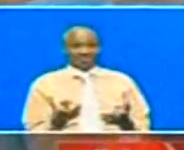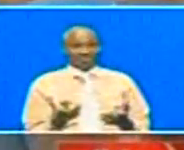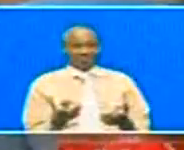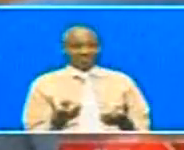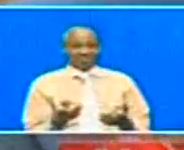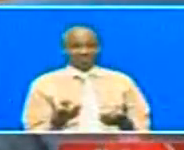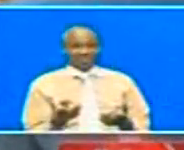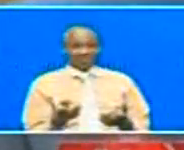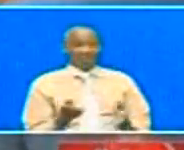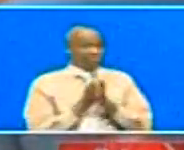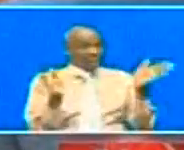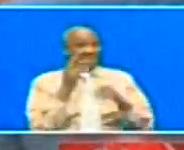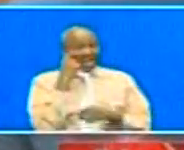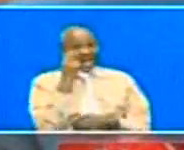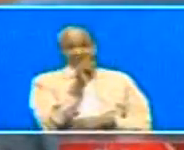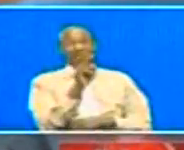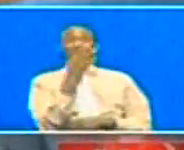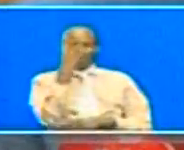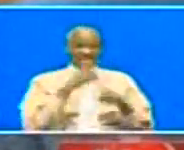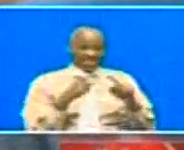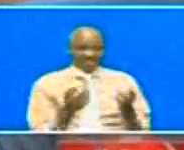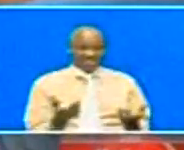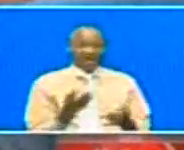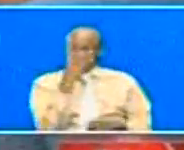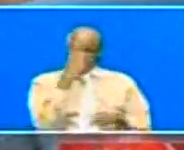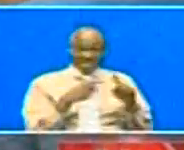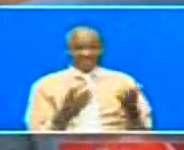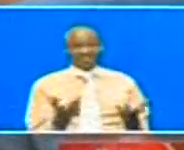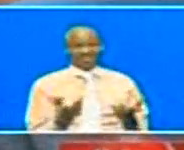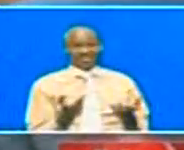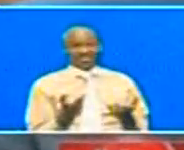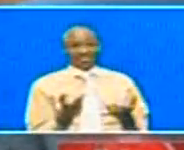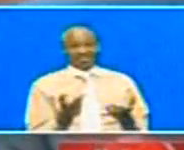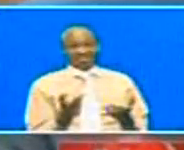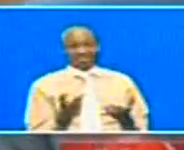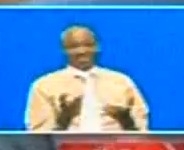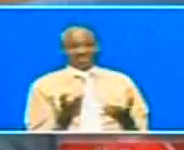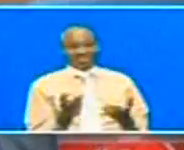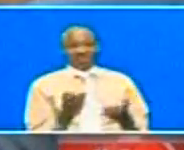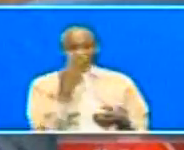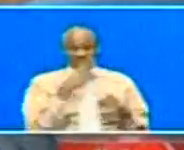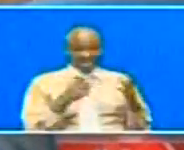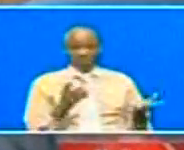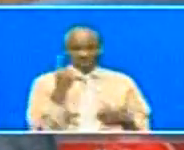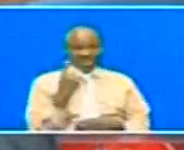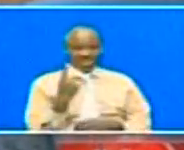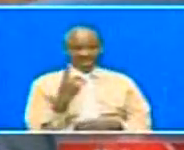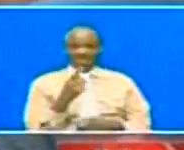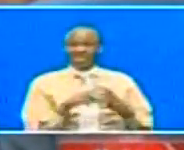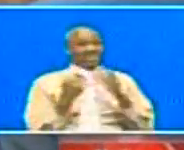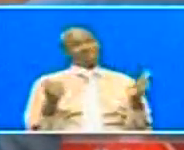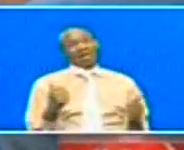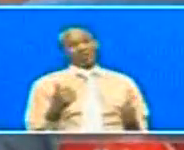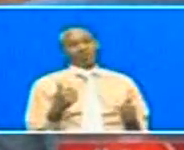in the public eye for 4 years. 4 years, chief. Hmm. 4 years. Yeah. You haven't started.